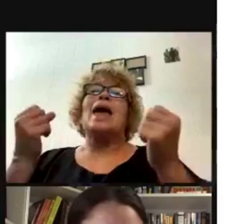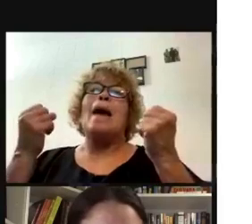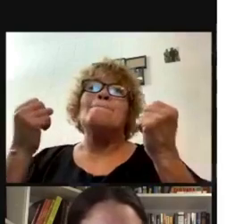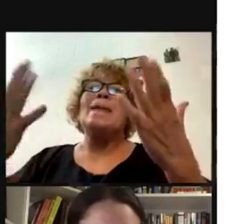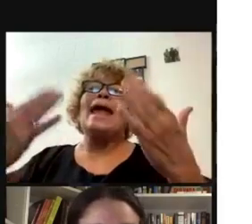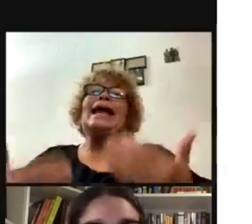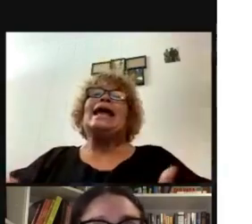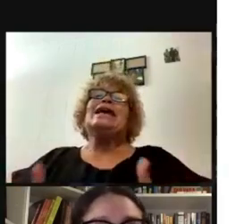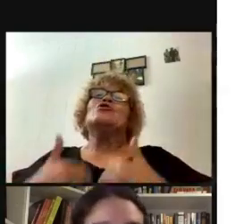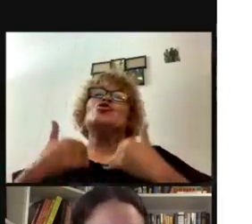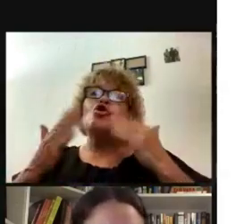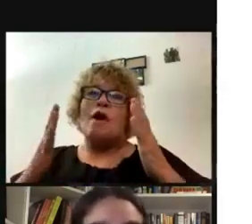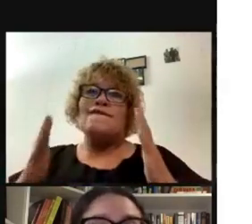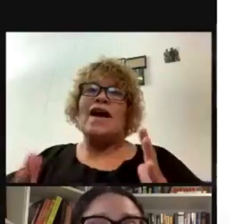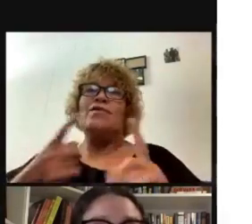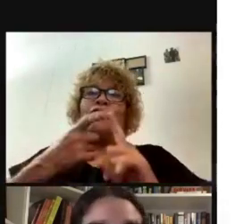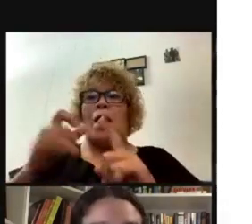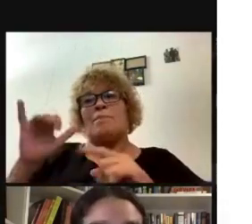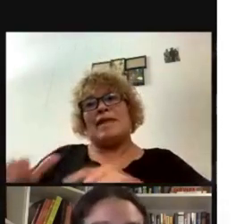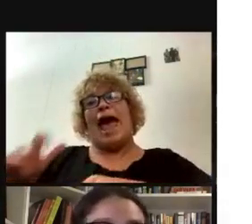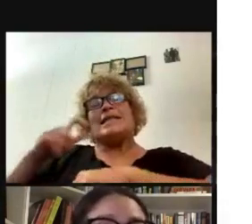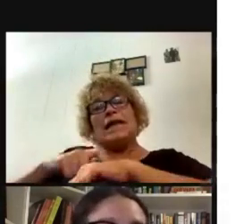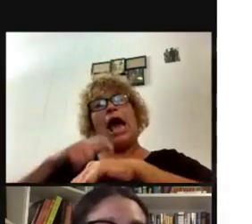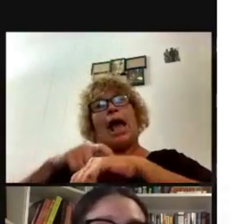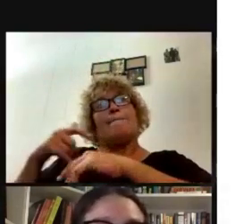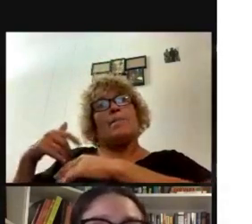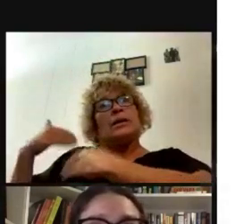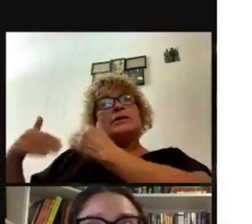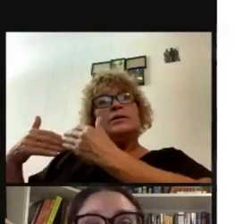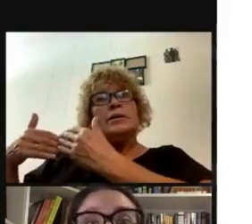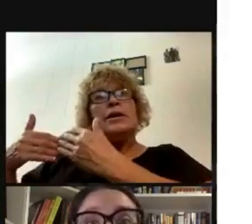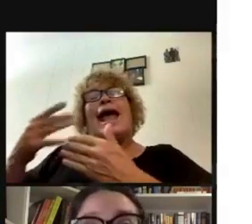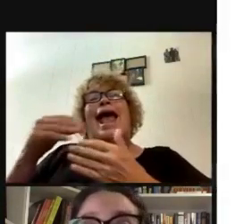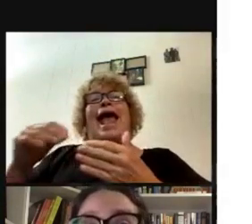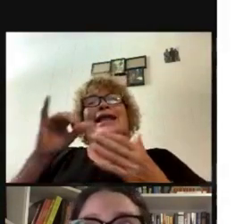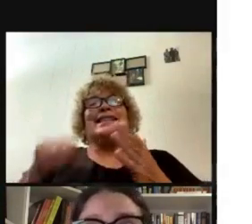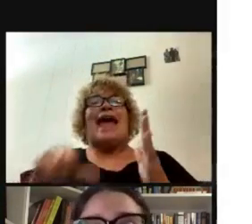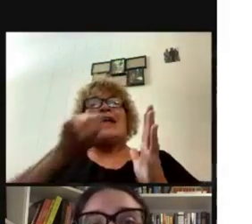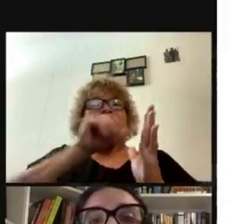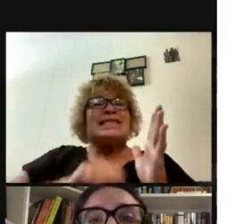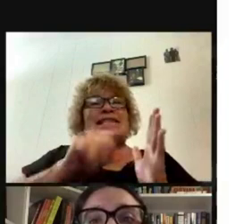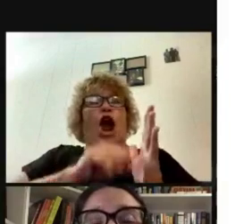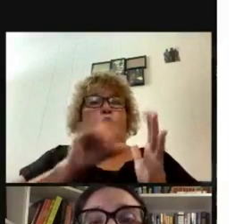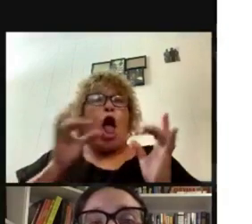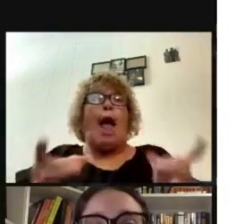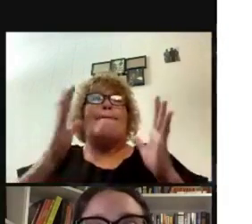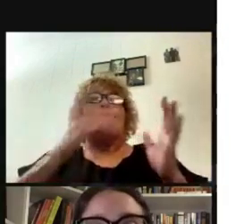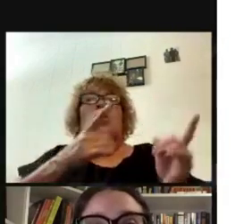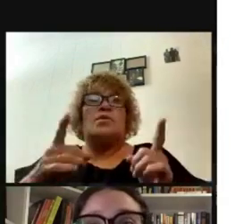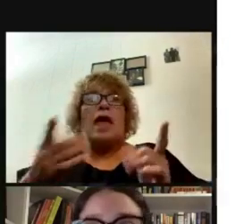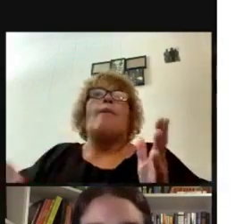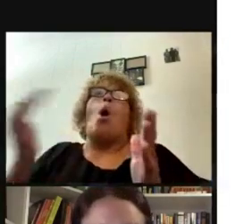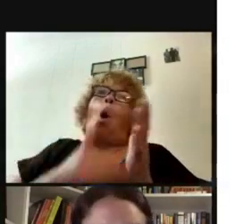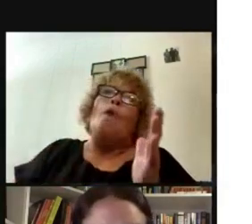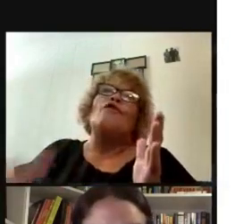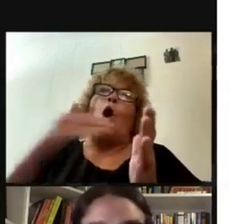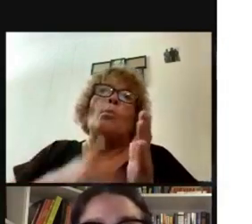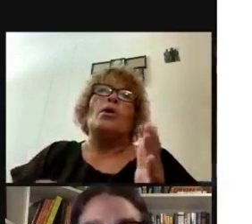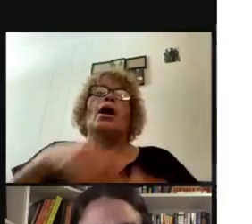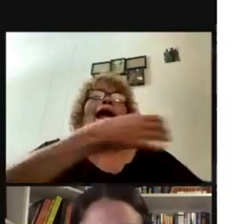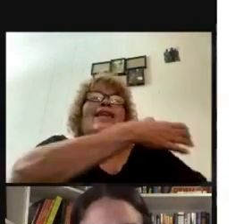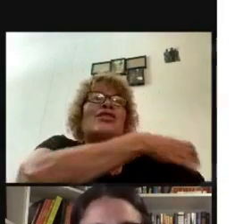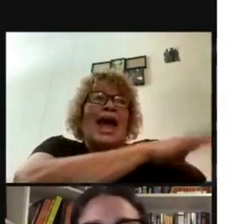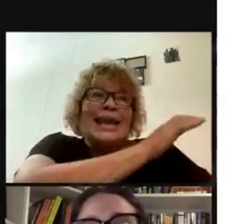both from the eugenics era, but later sterilization abuse cases, repeat over and over, that clinicians, that operating